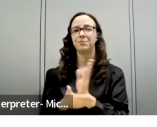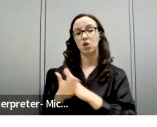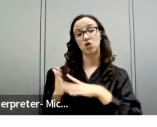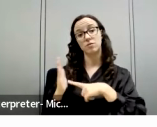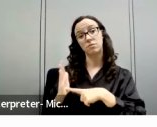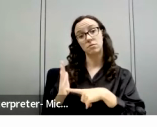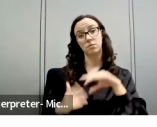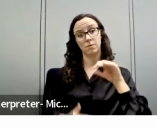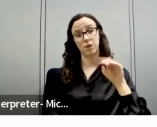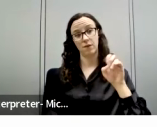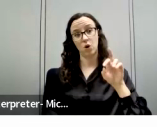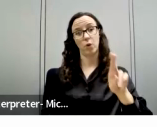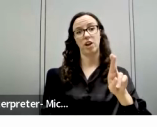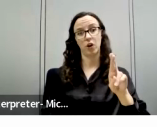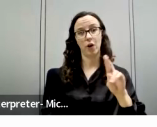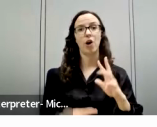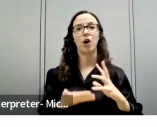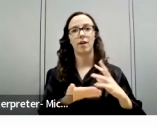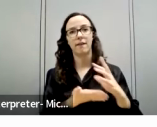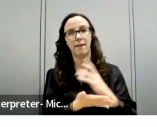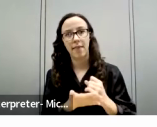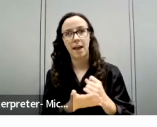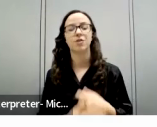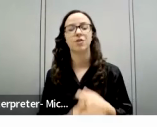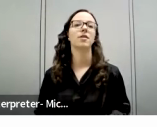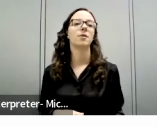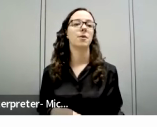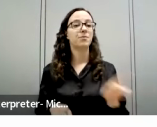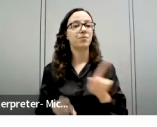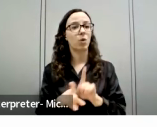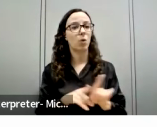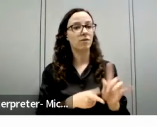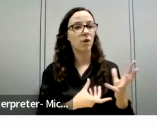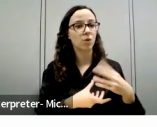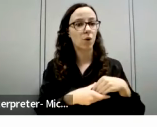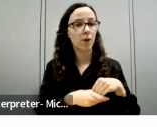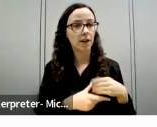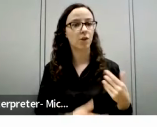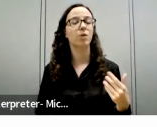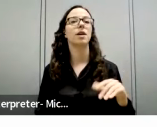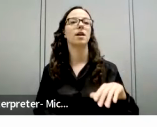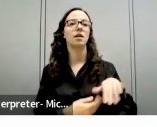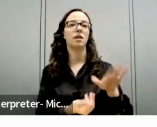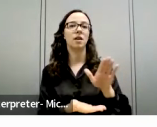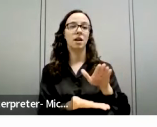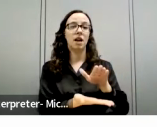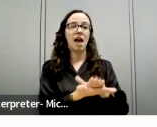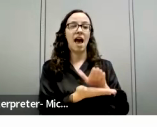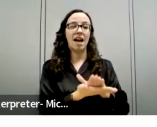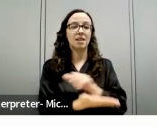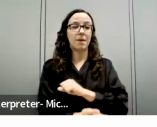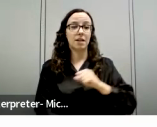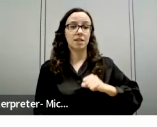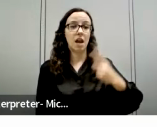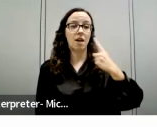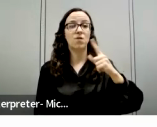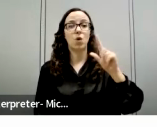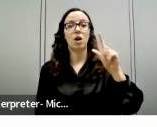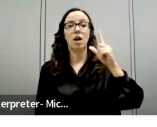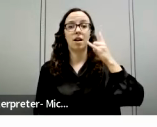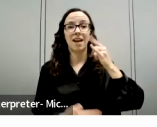OER adaptations and collections. We've also included the Academic Senate for the California Community Colleges,